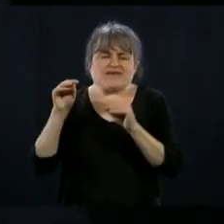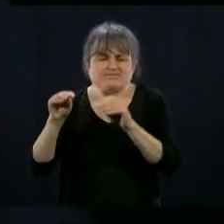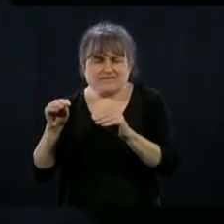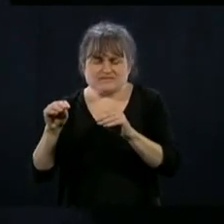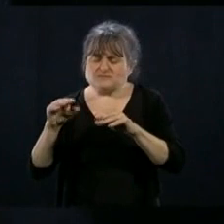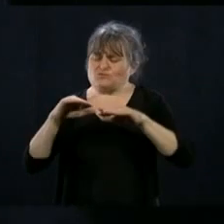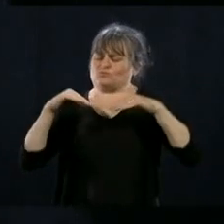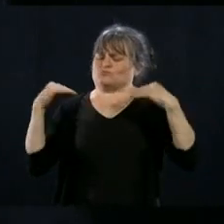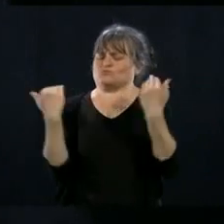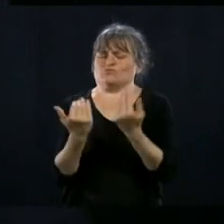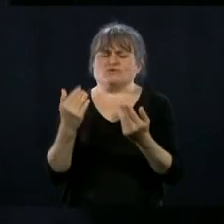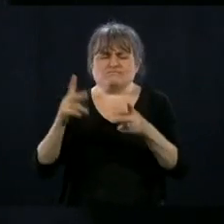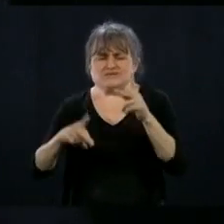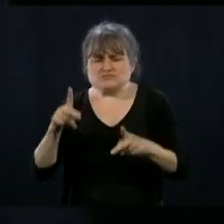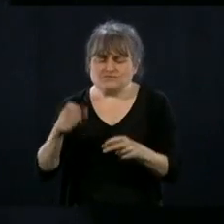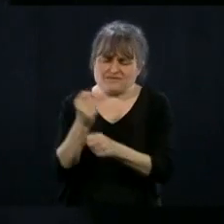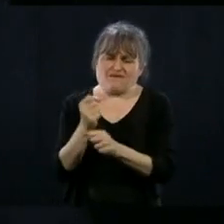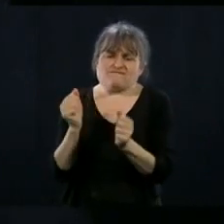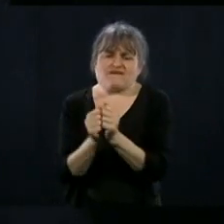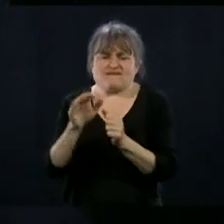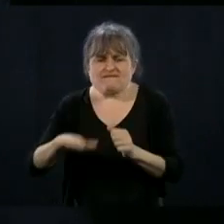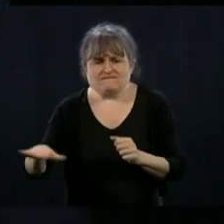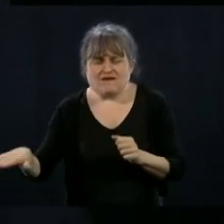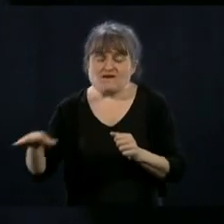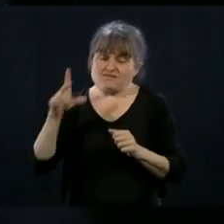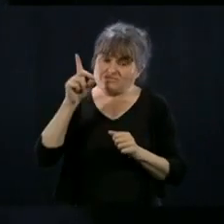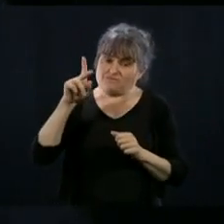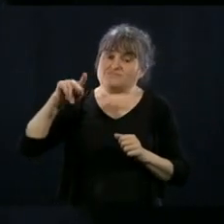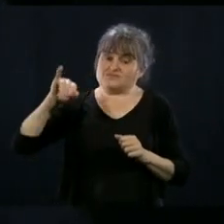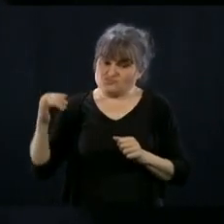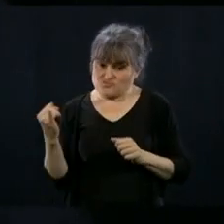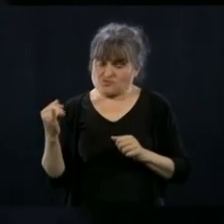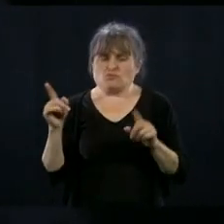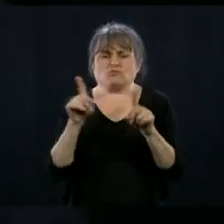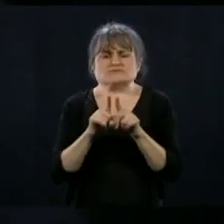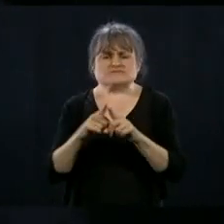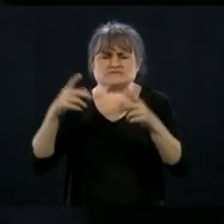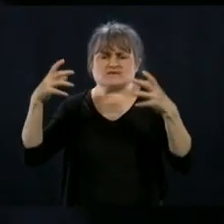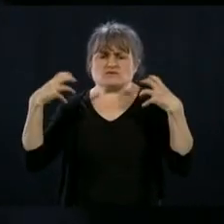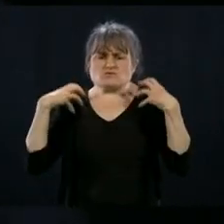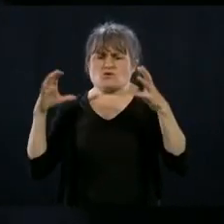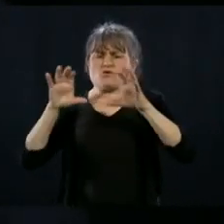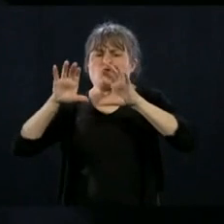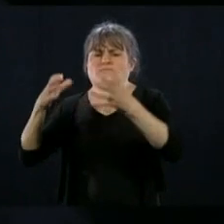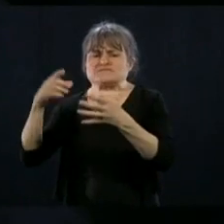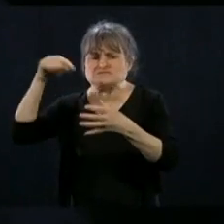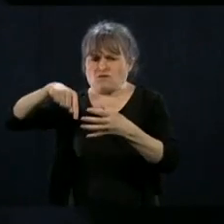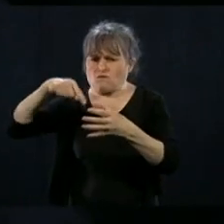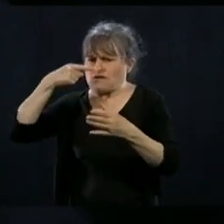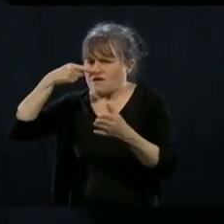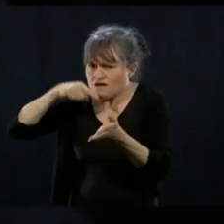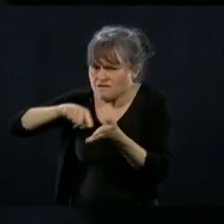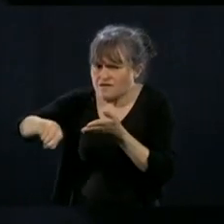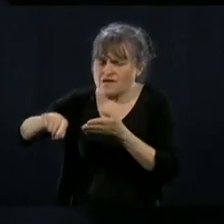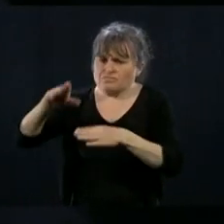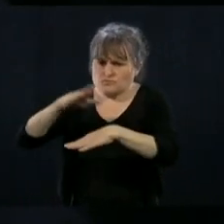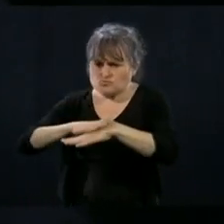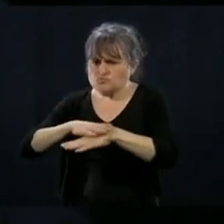with and in our DPJs. And thank Régine Laurent and the commissioners who continue their work and who